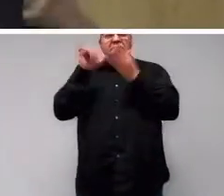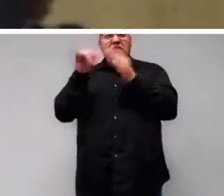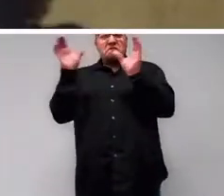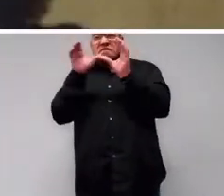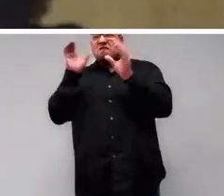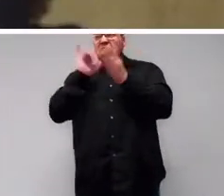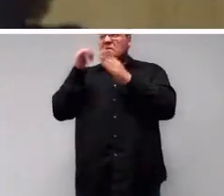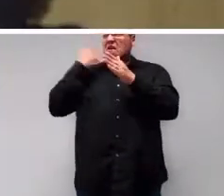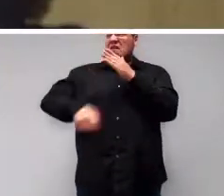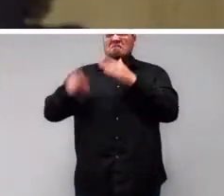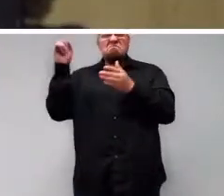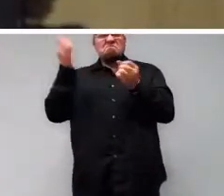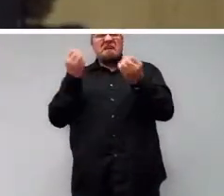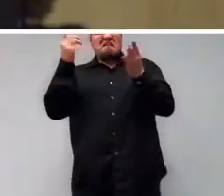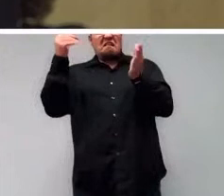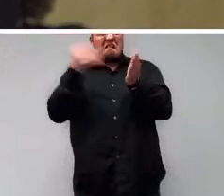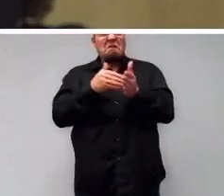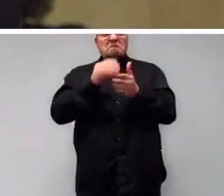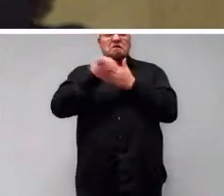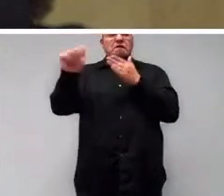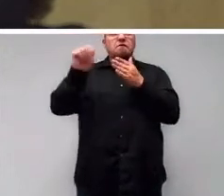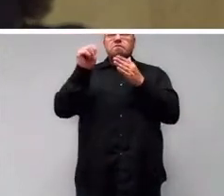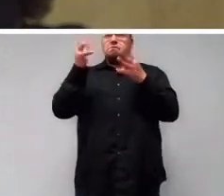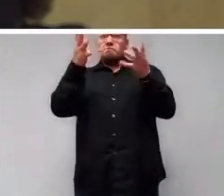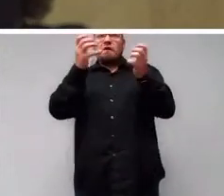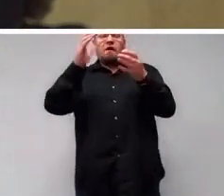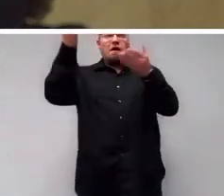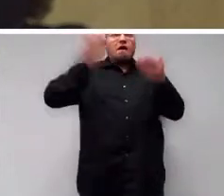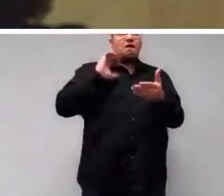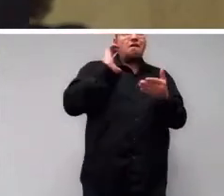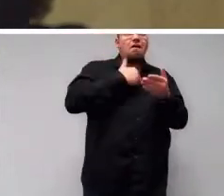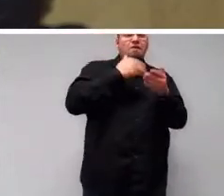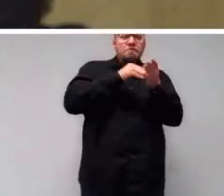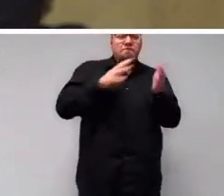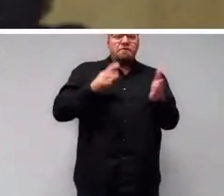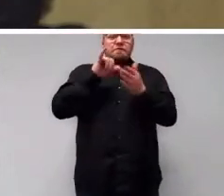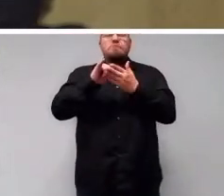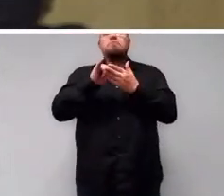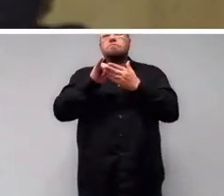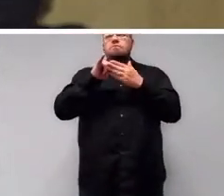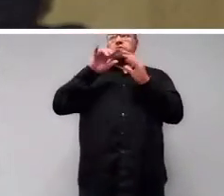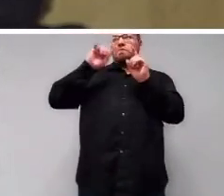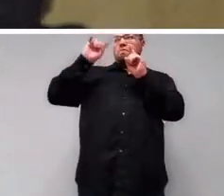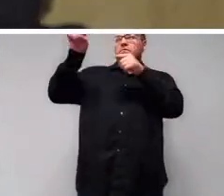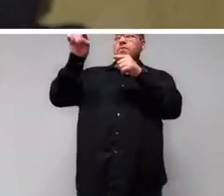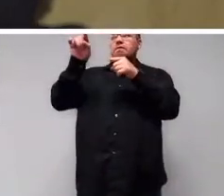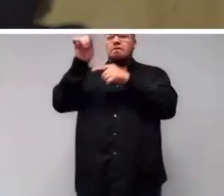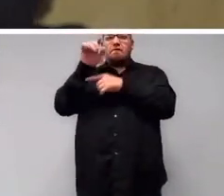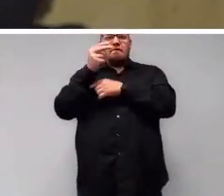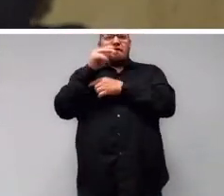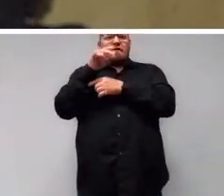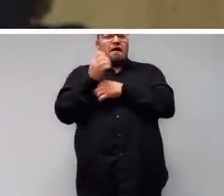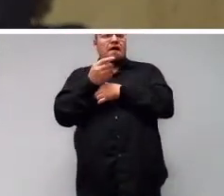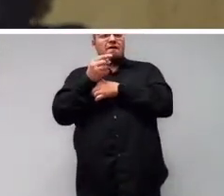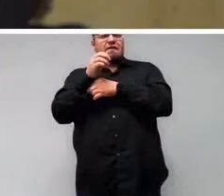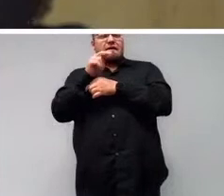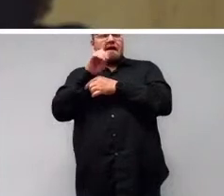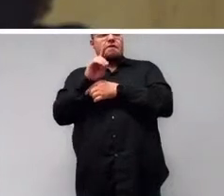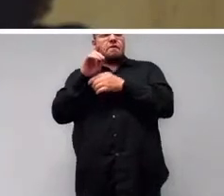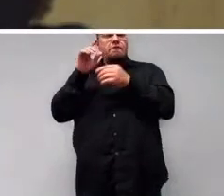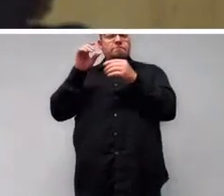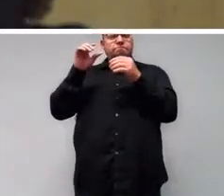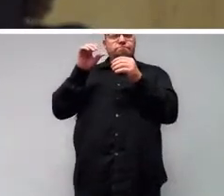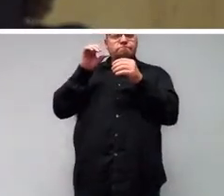So they're knocking down the doors to hire our students. Three of our students are employed right up the road at Hyacinth Auto Body because it's a great deal for body